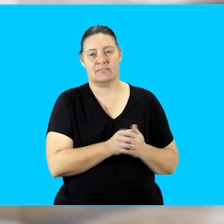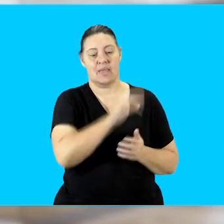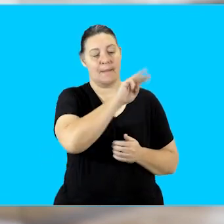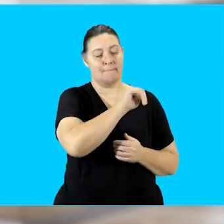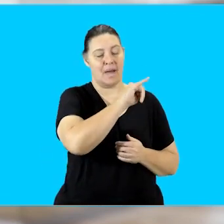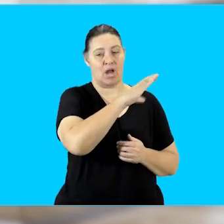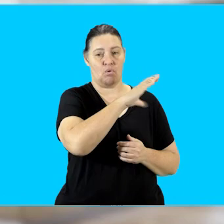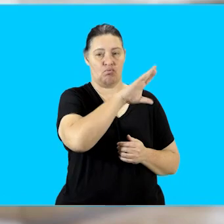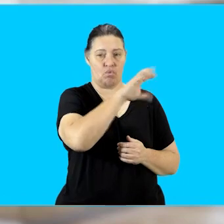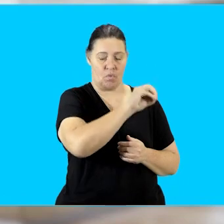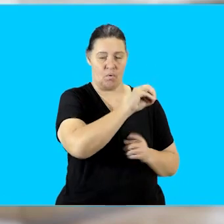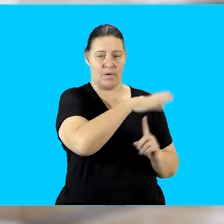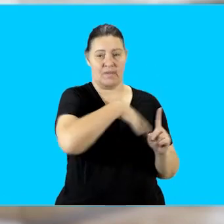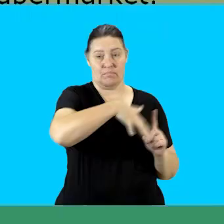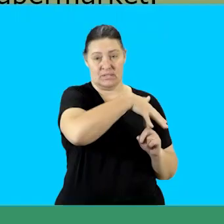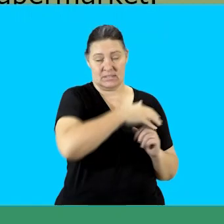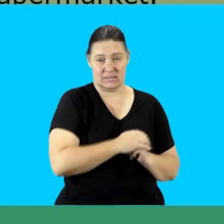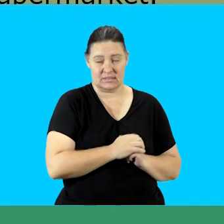our micro environment.